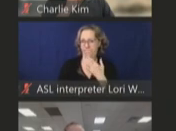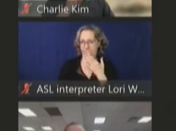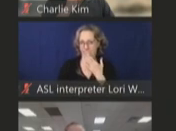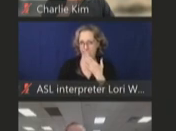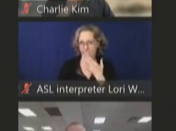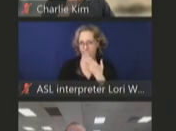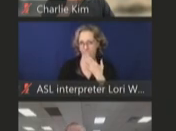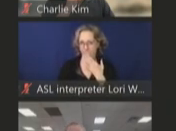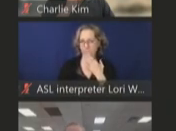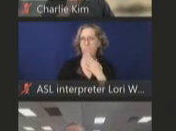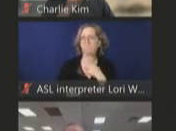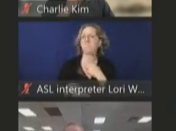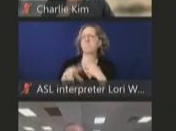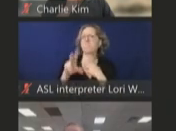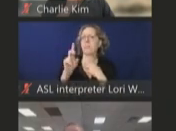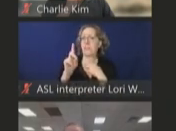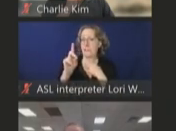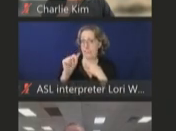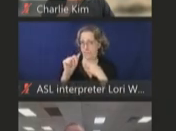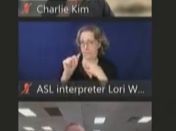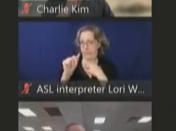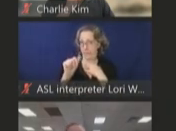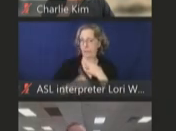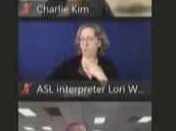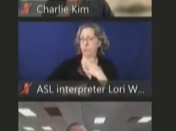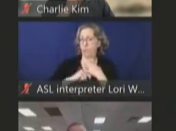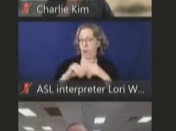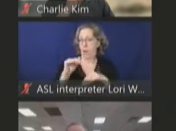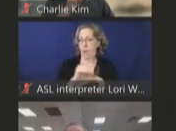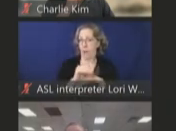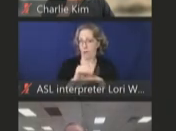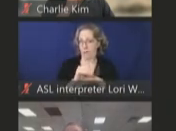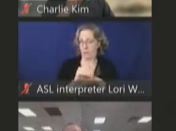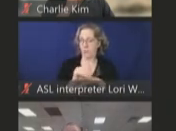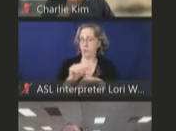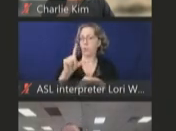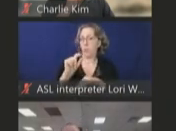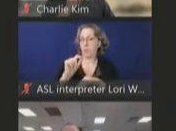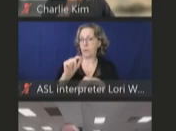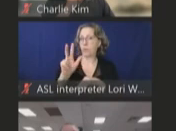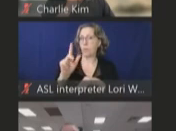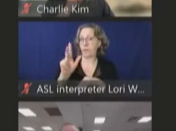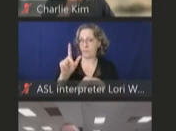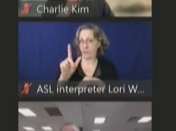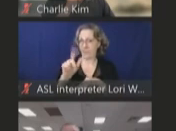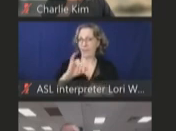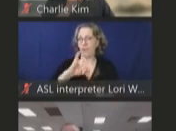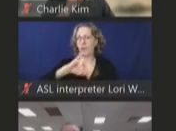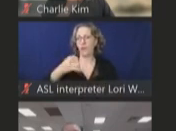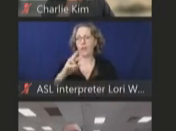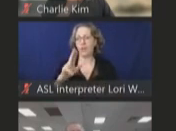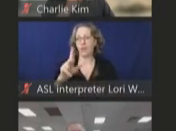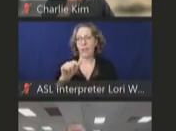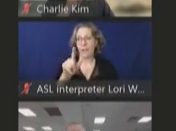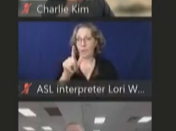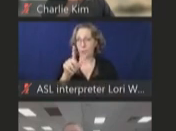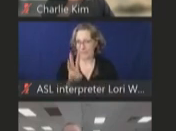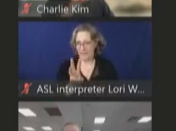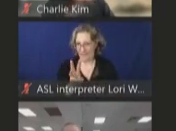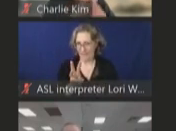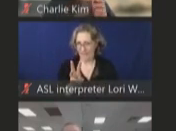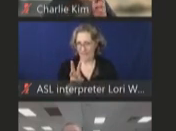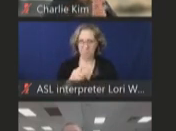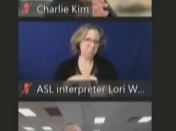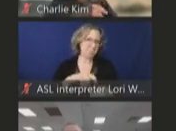Night 2023 is going to be July 26th, 7 p.m. versus the Atlanta Braves. This year, for the